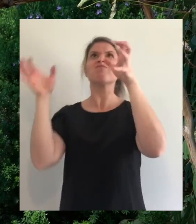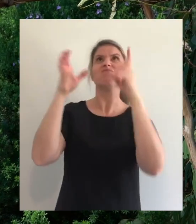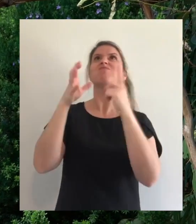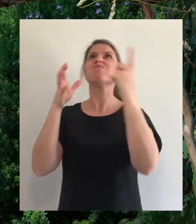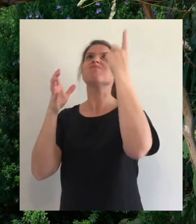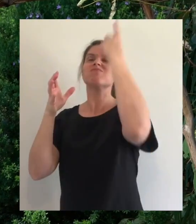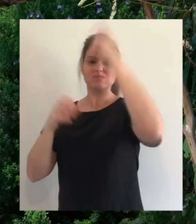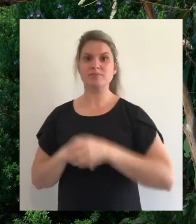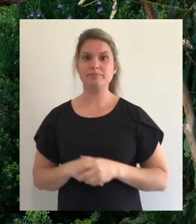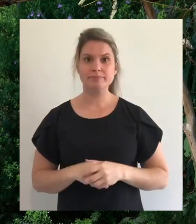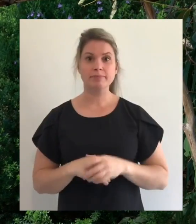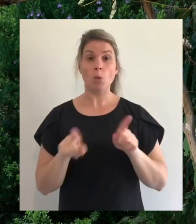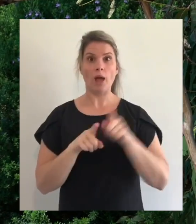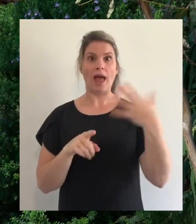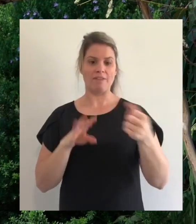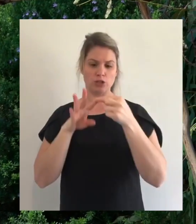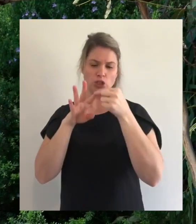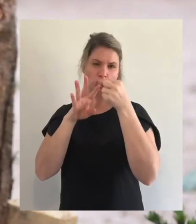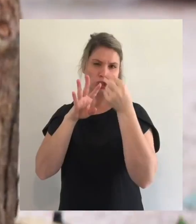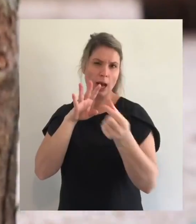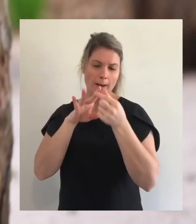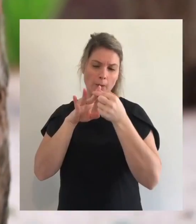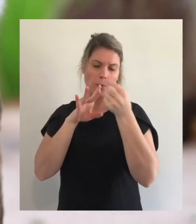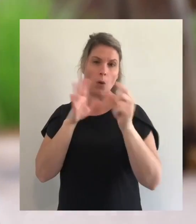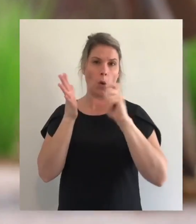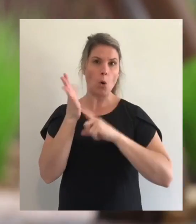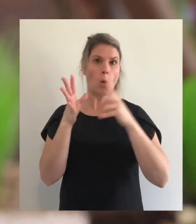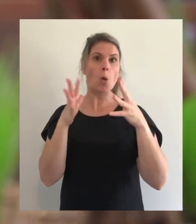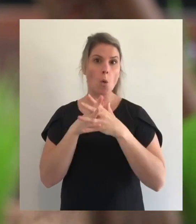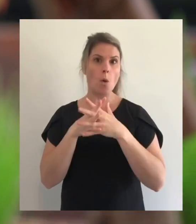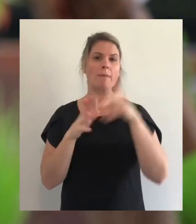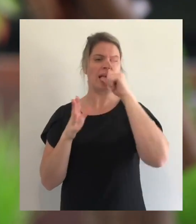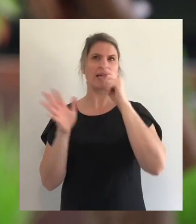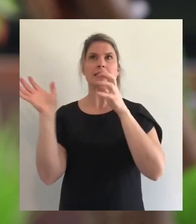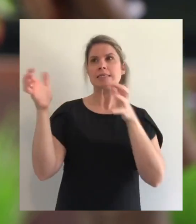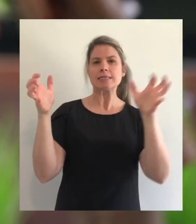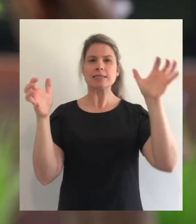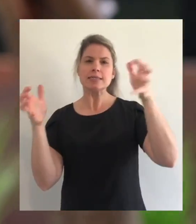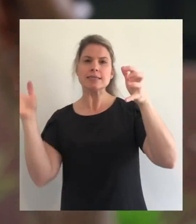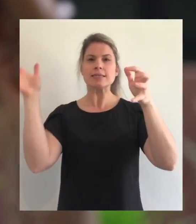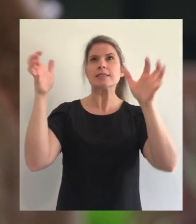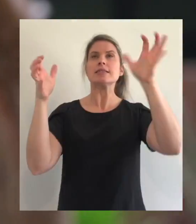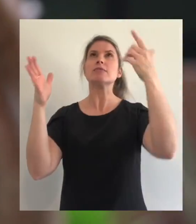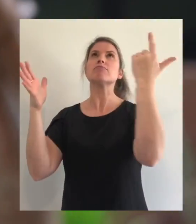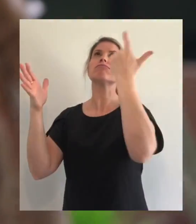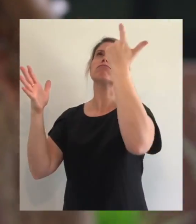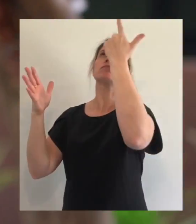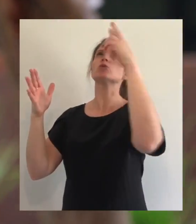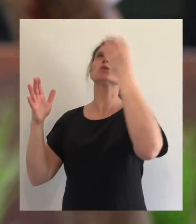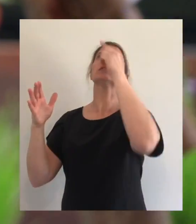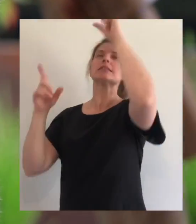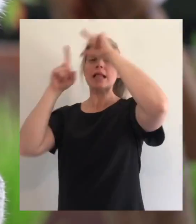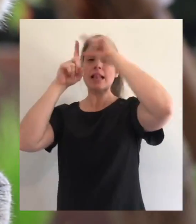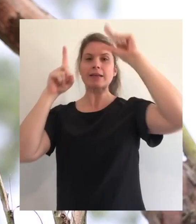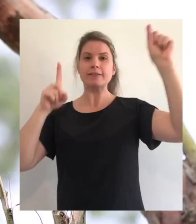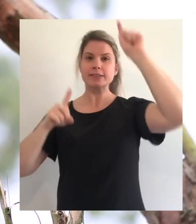long sharp claws that you can see there, which are really important for gripping onto the bark on some of those trees as well. Otherwise they're just never going to make it up to the top of those trees